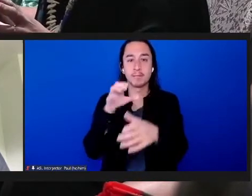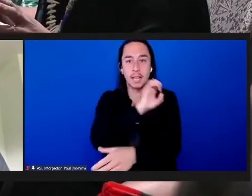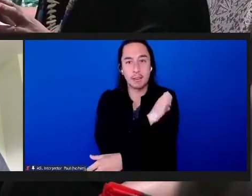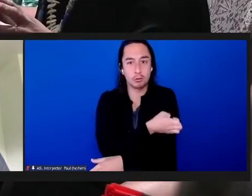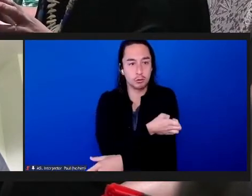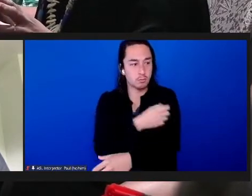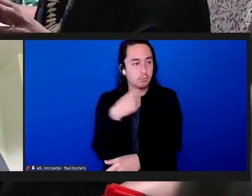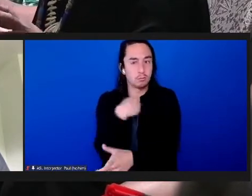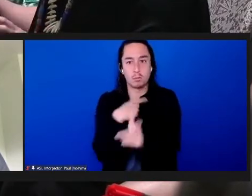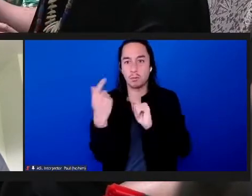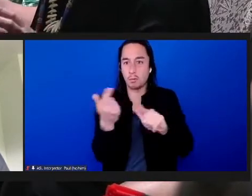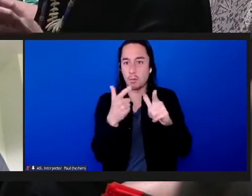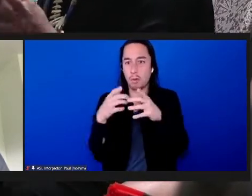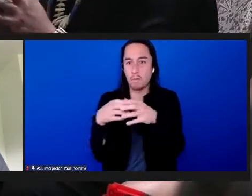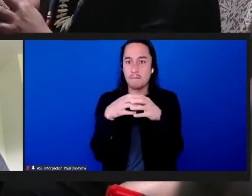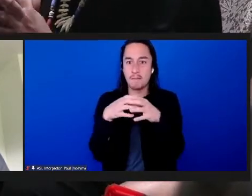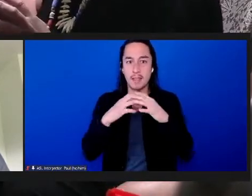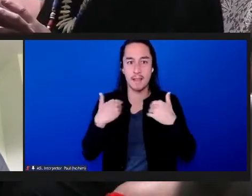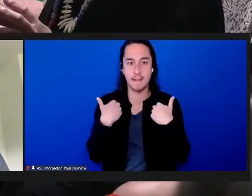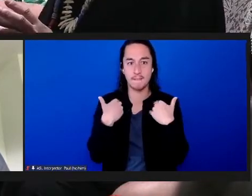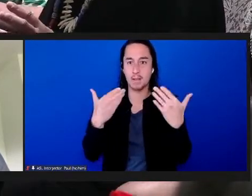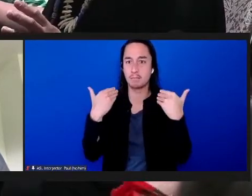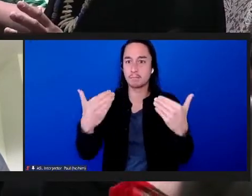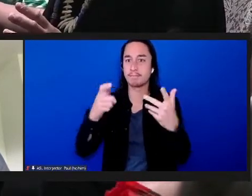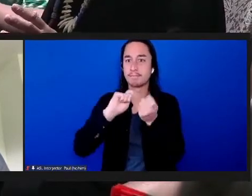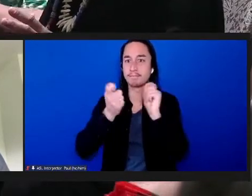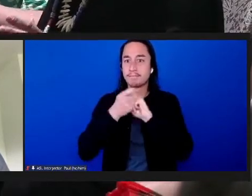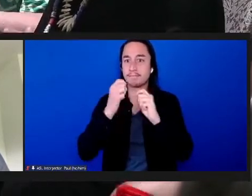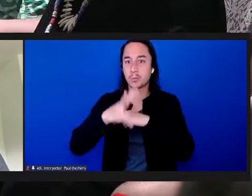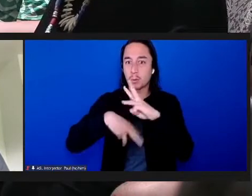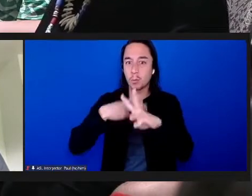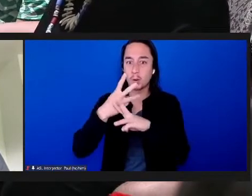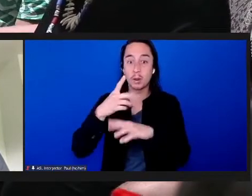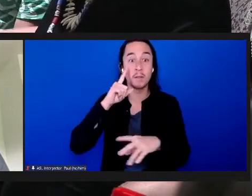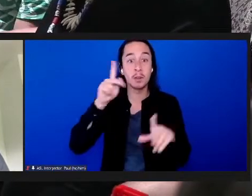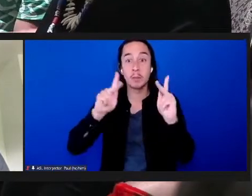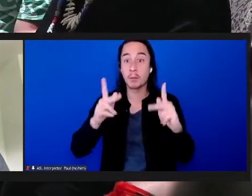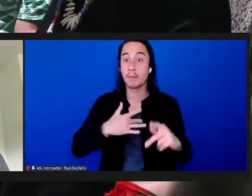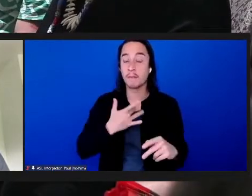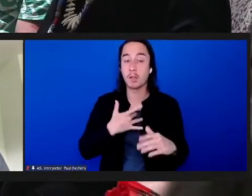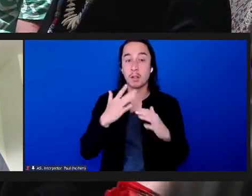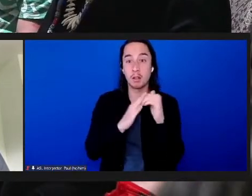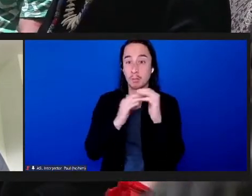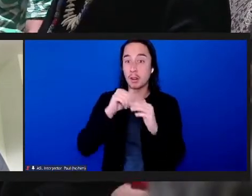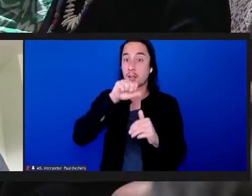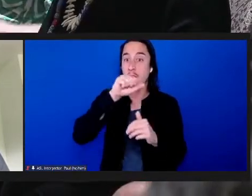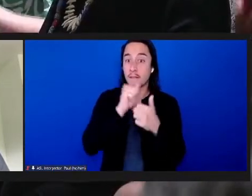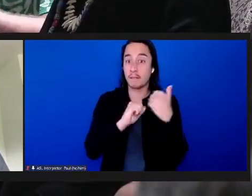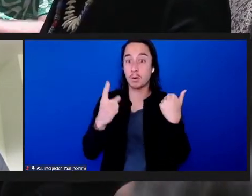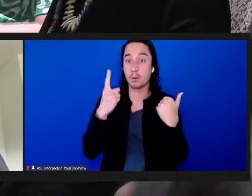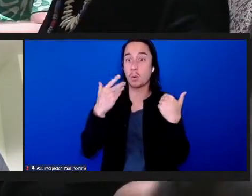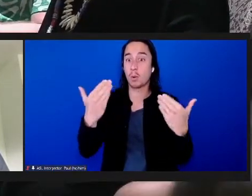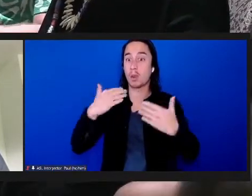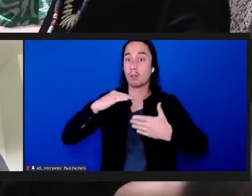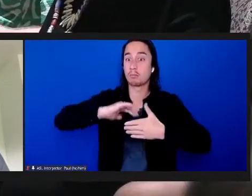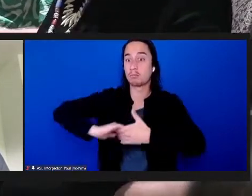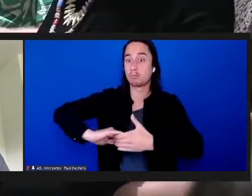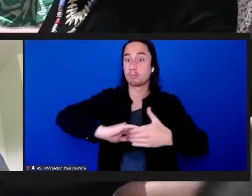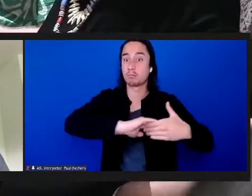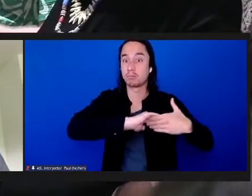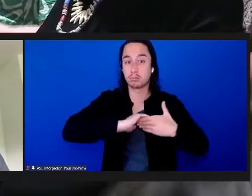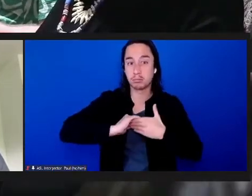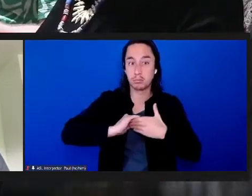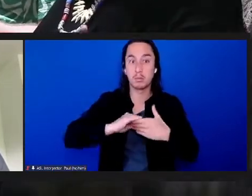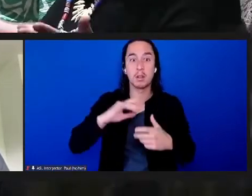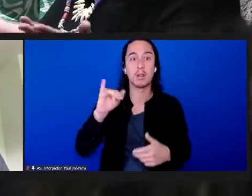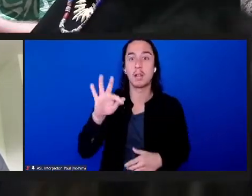world. So for those who feel comfortable, I would love for all of us to join hands. And for those that